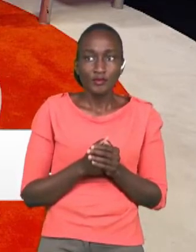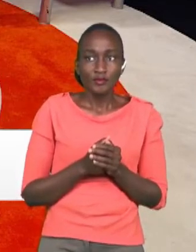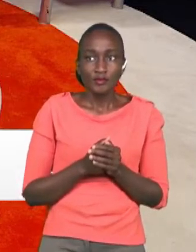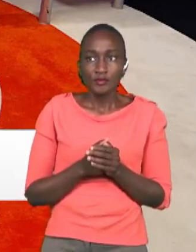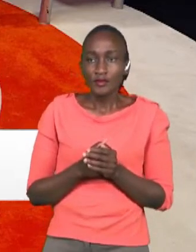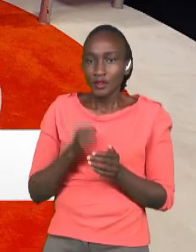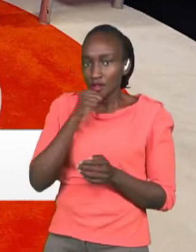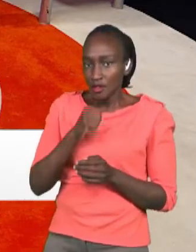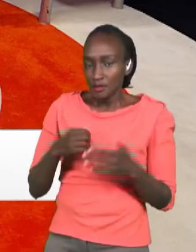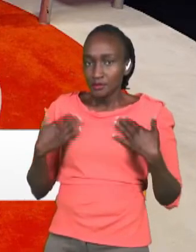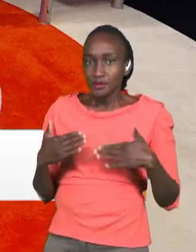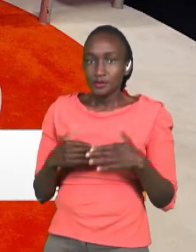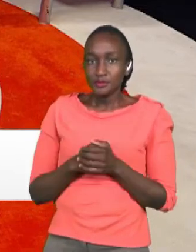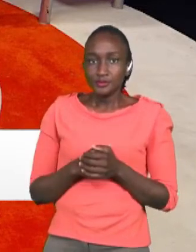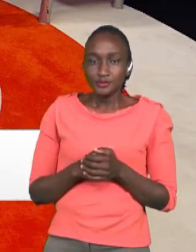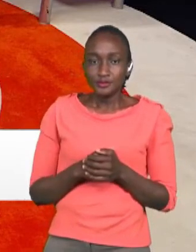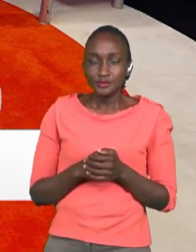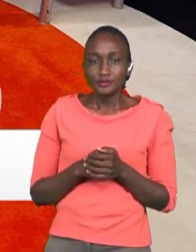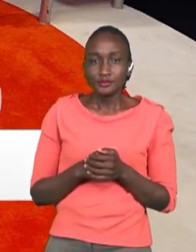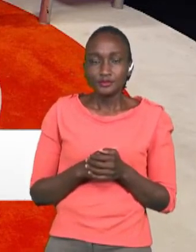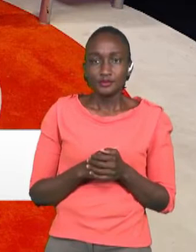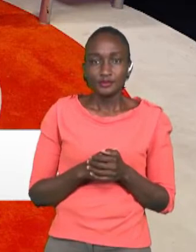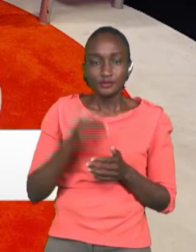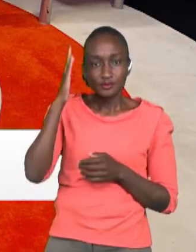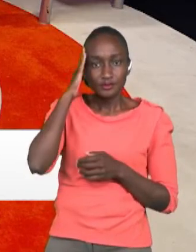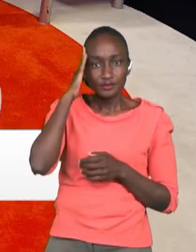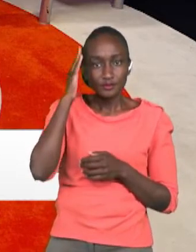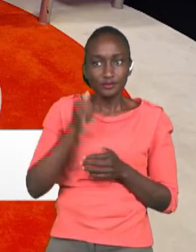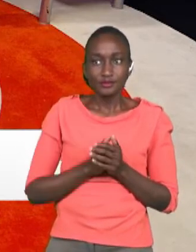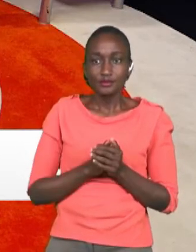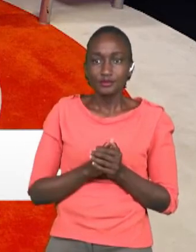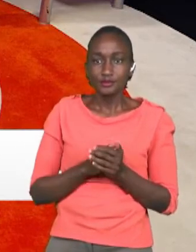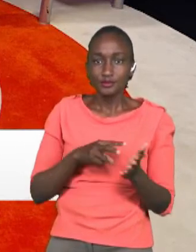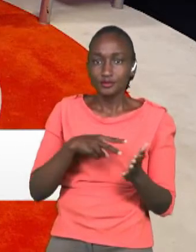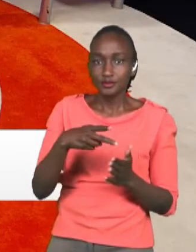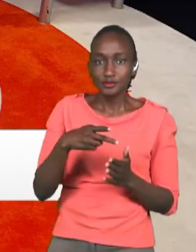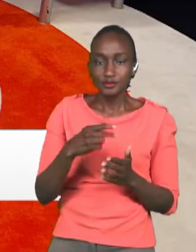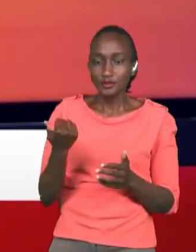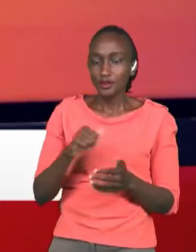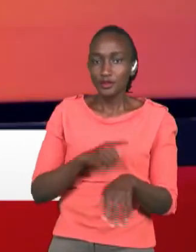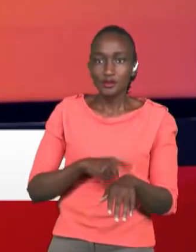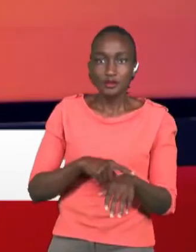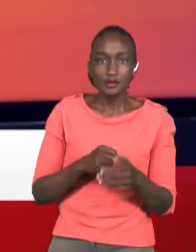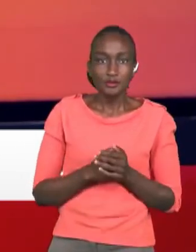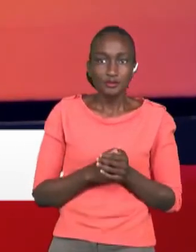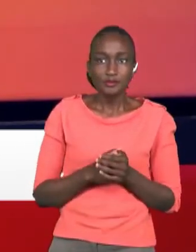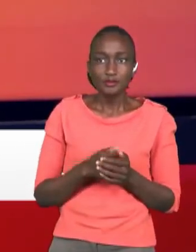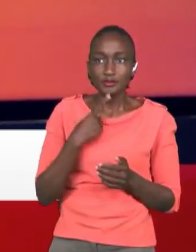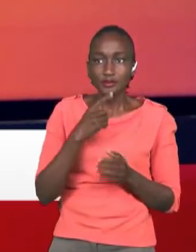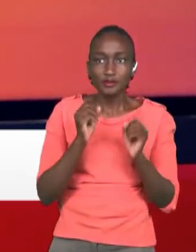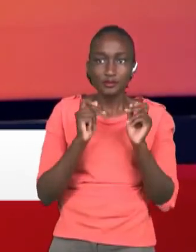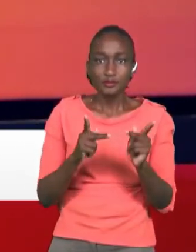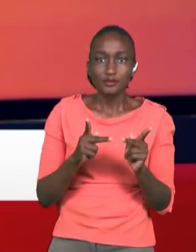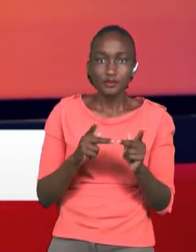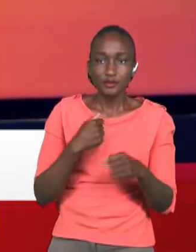The older people, elderly people, yes, are elderly there. People. And you know, you just walk in there whenever you want, like, yes, yes, and say, okay, we're going to